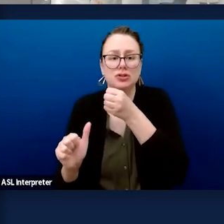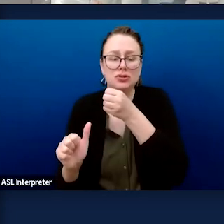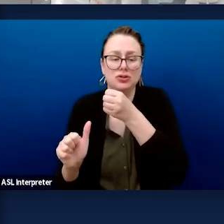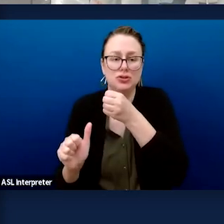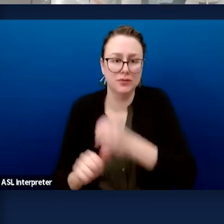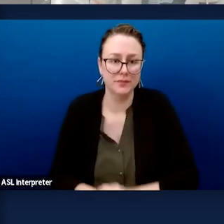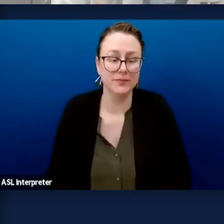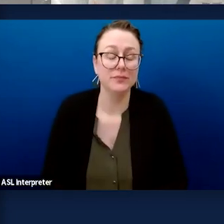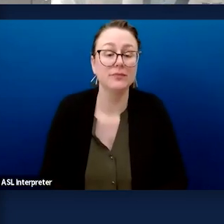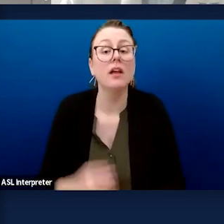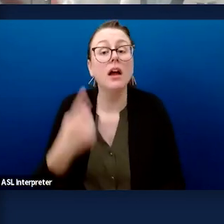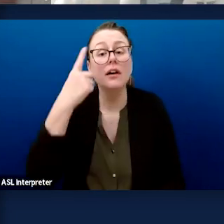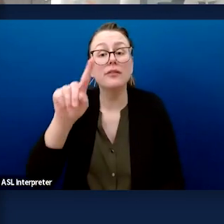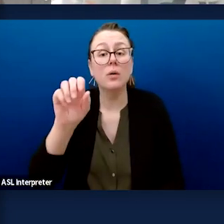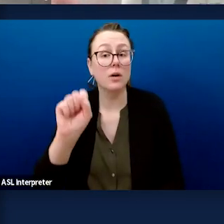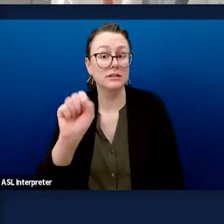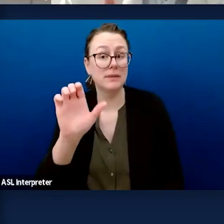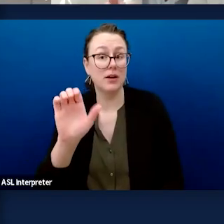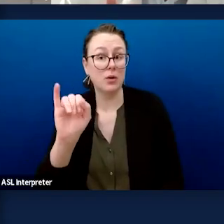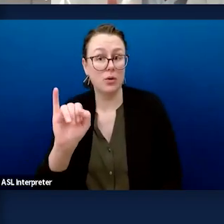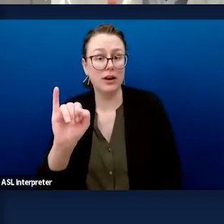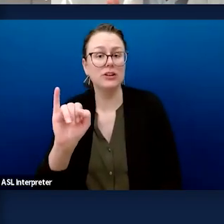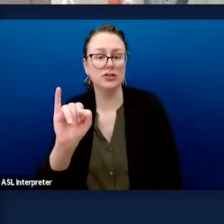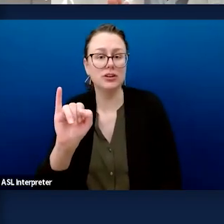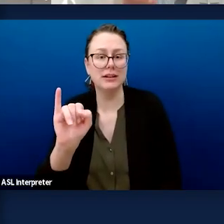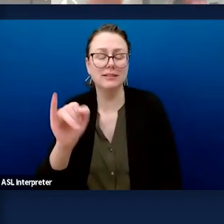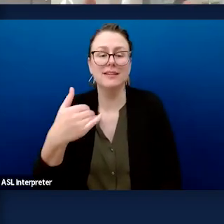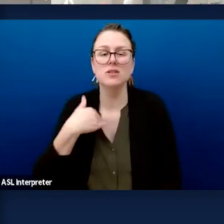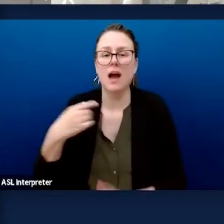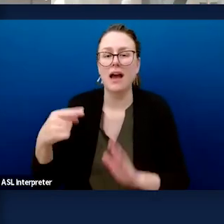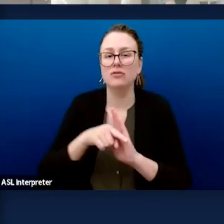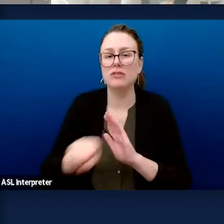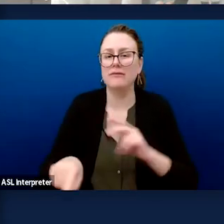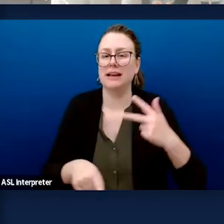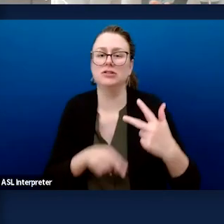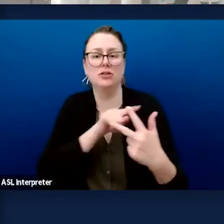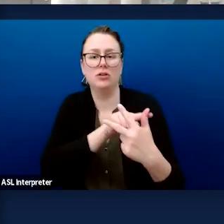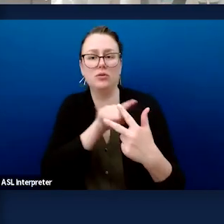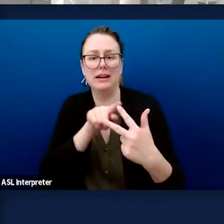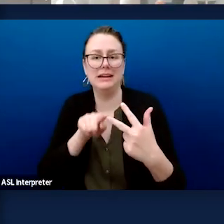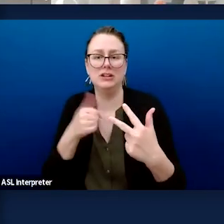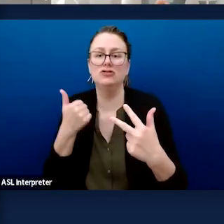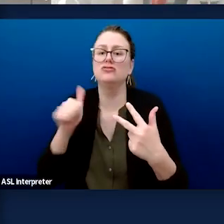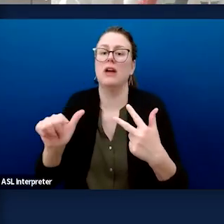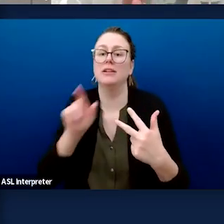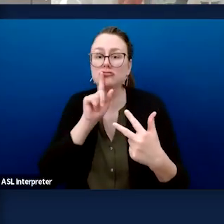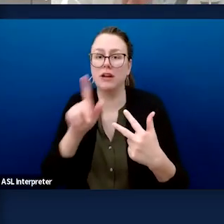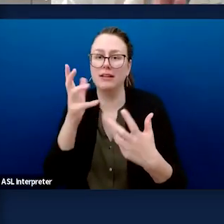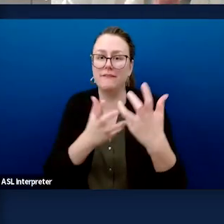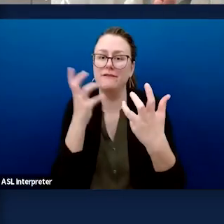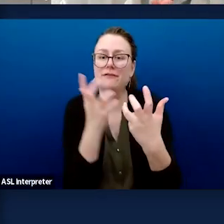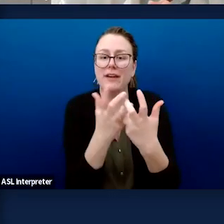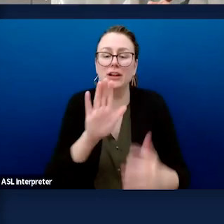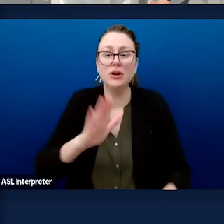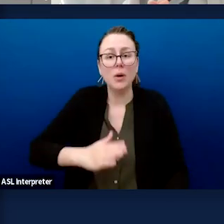in spinal cord injury, we use these reflexes to try and optimize your bowel program. So